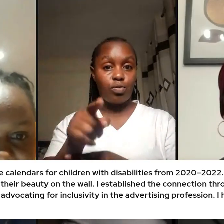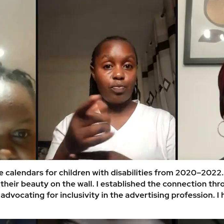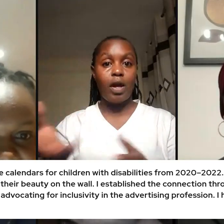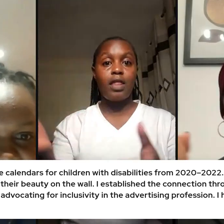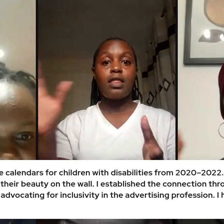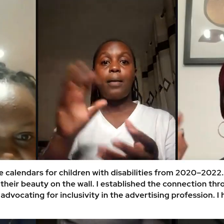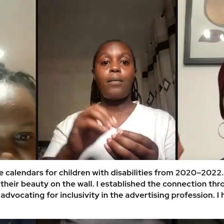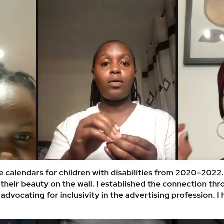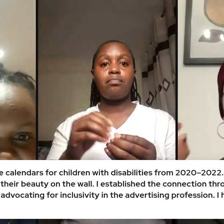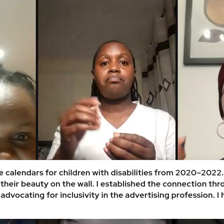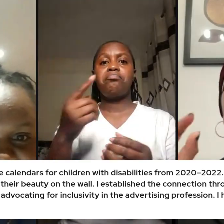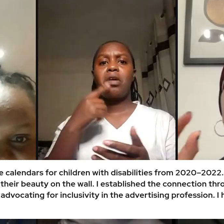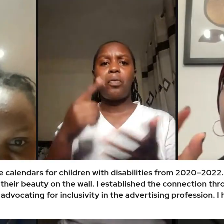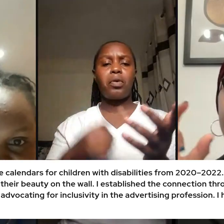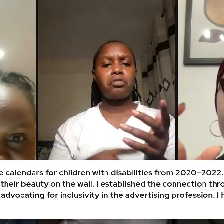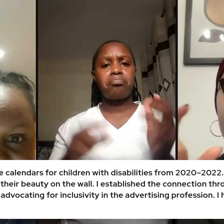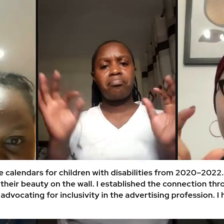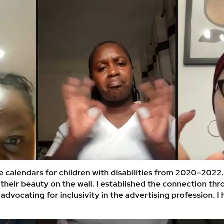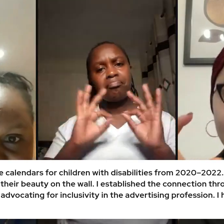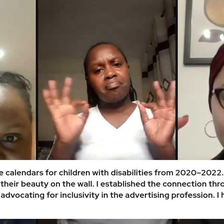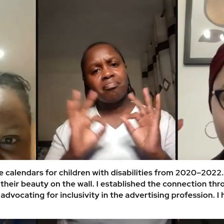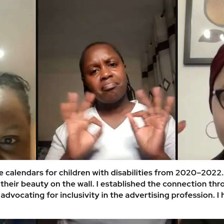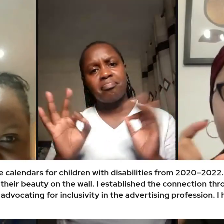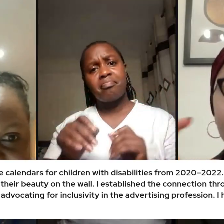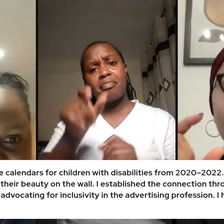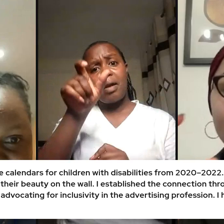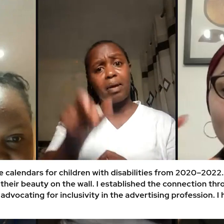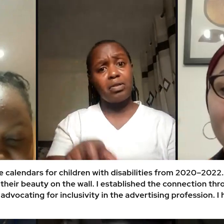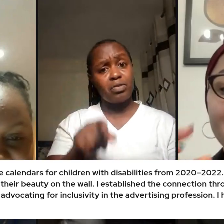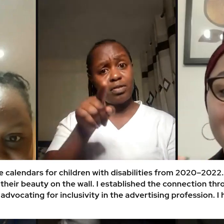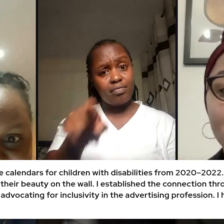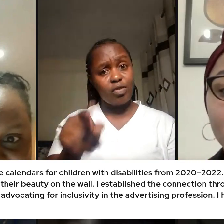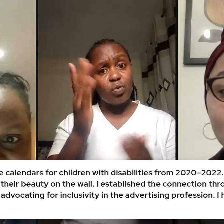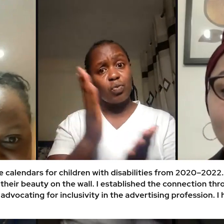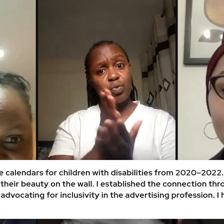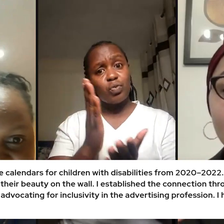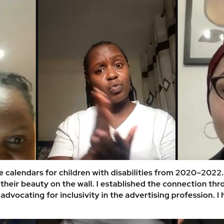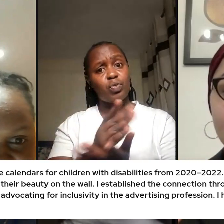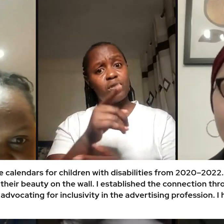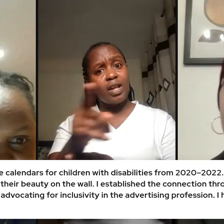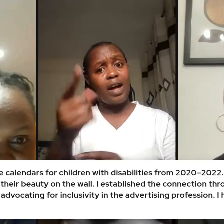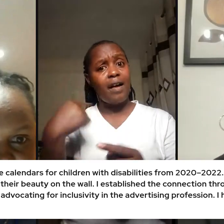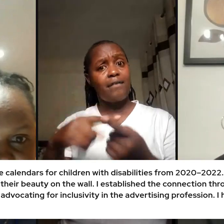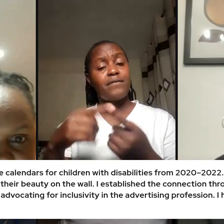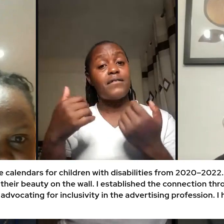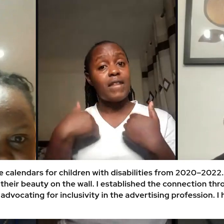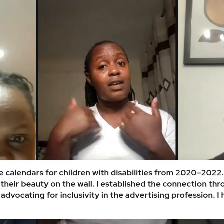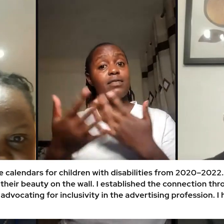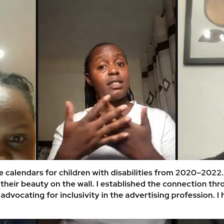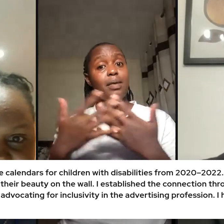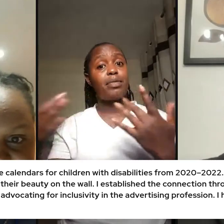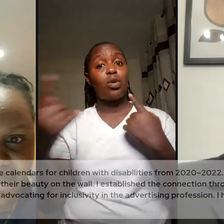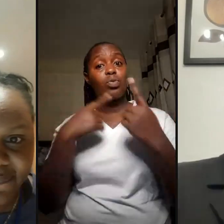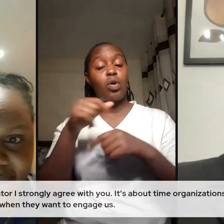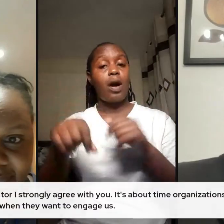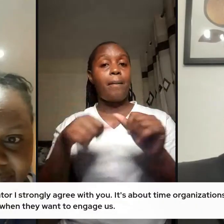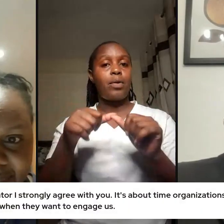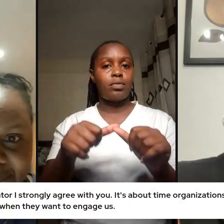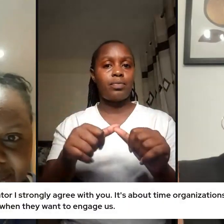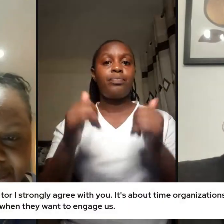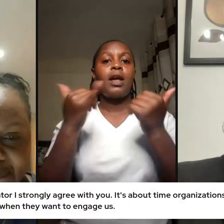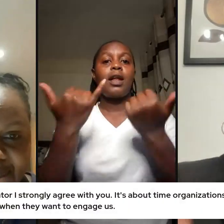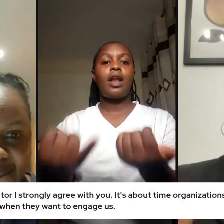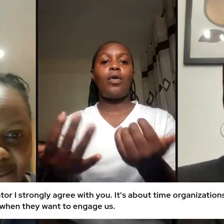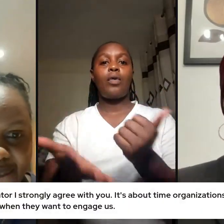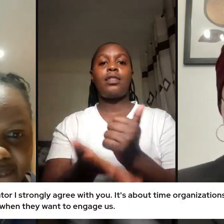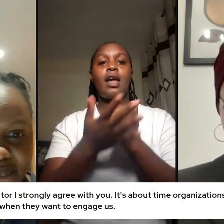oh, this person actually has an authority. This person has something to tell the rest. So they help you